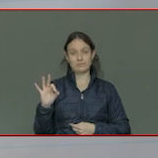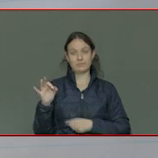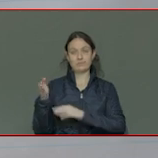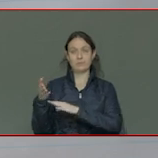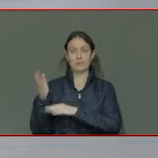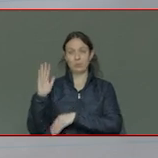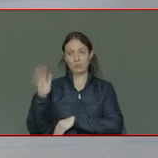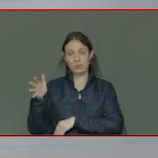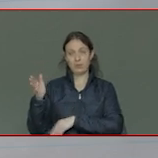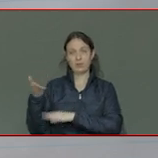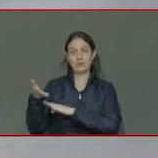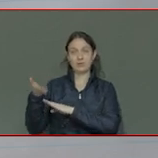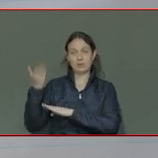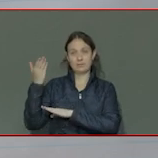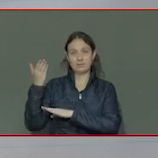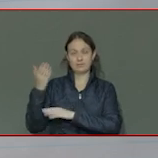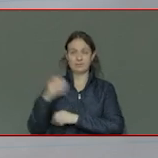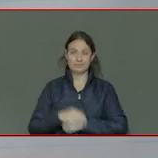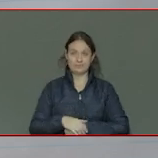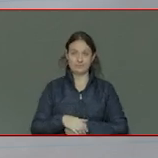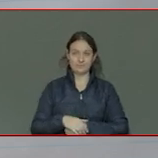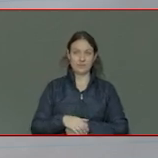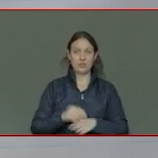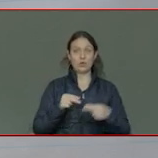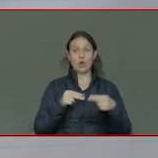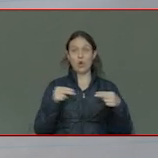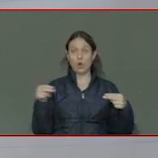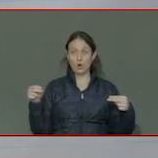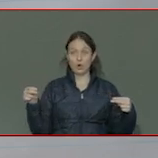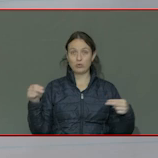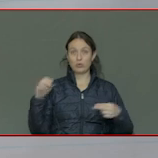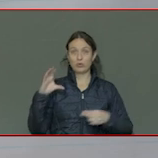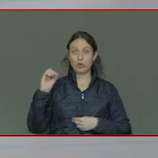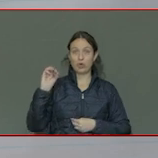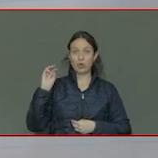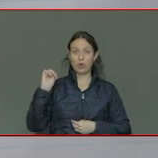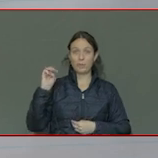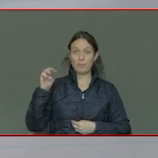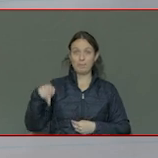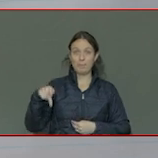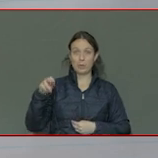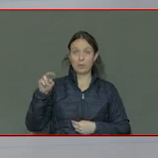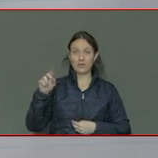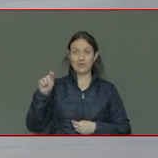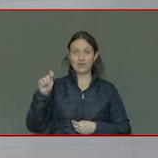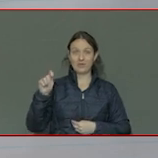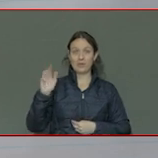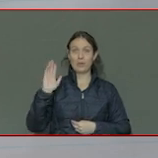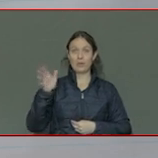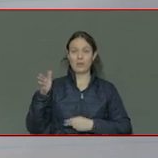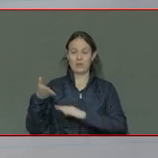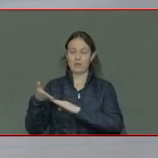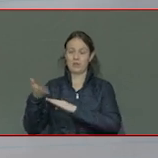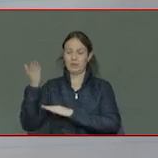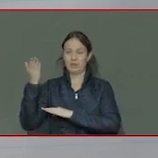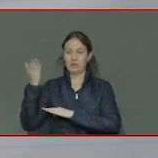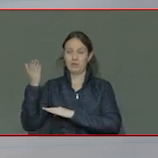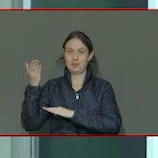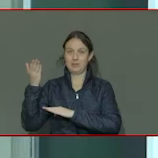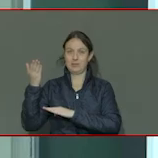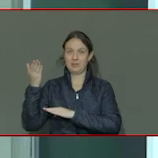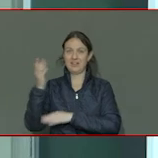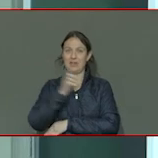increase. So the horizontal component of the force will increase because